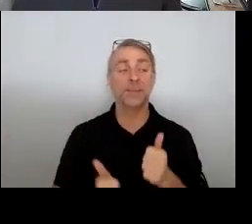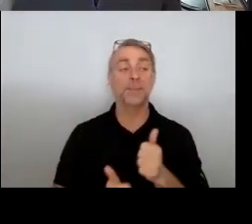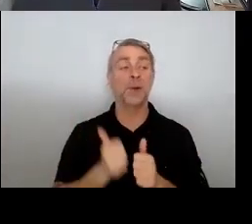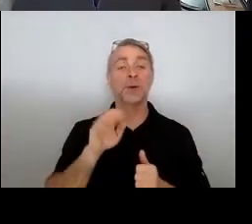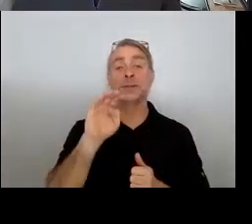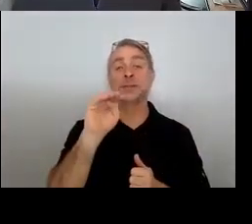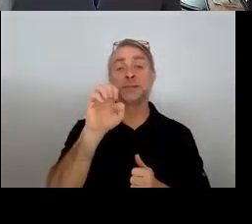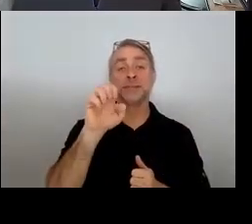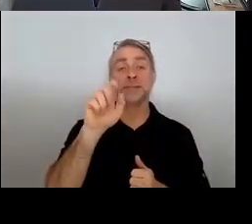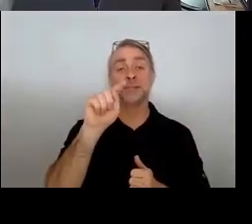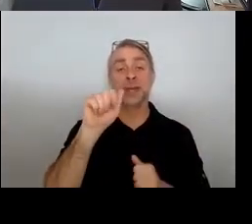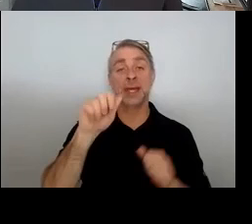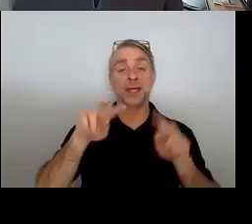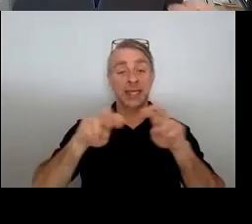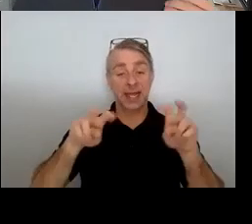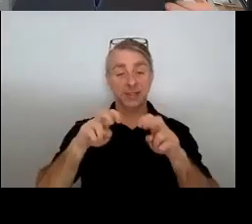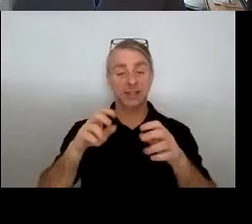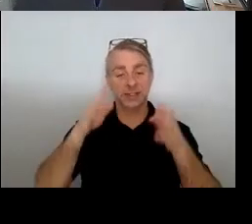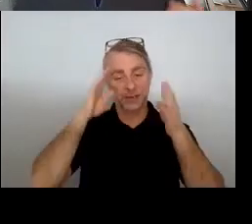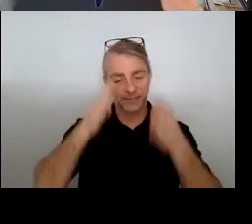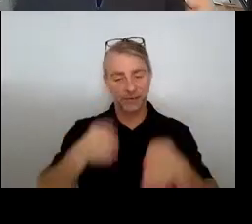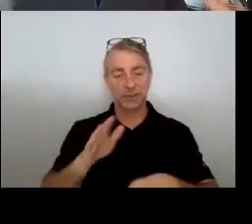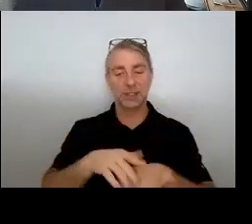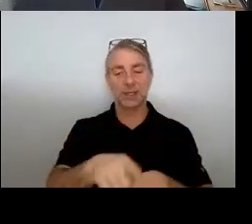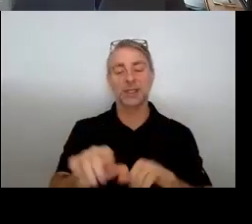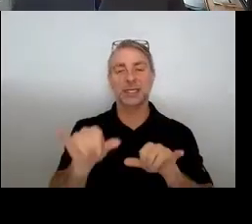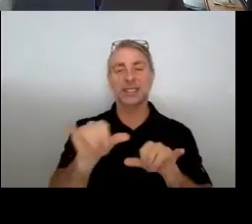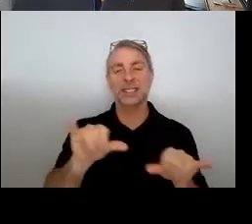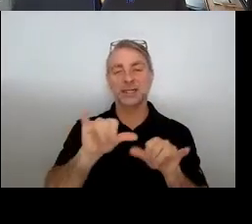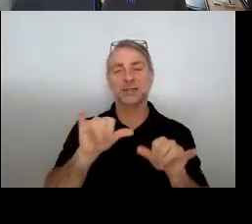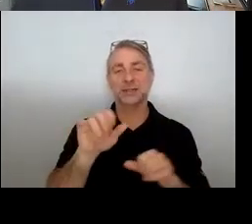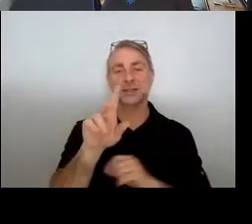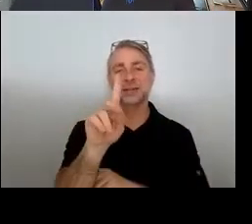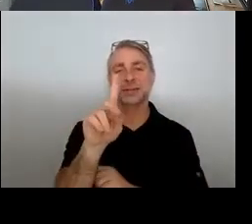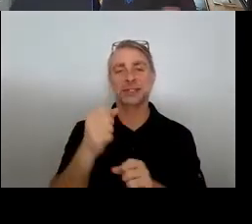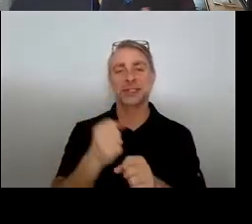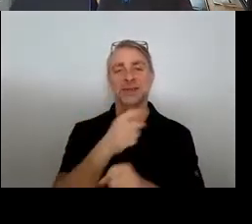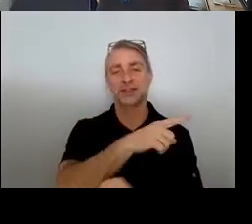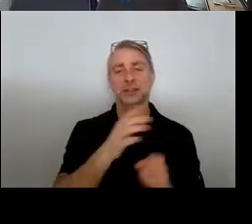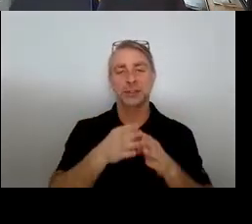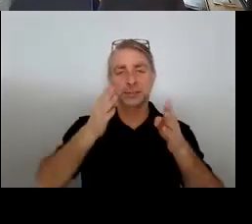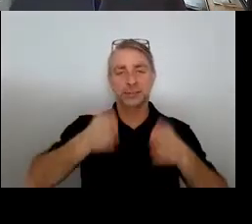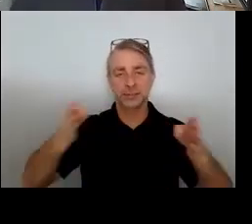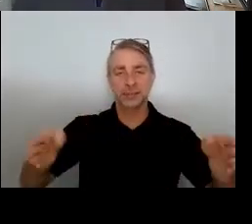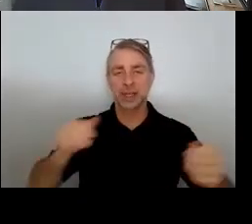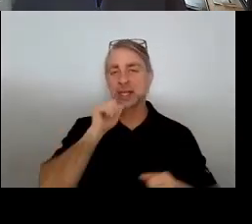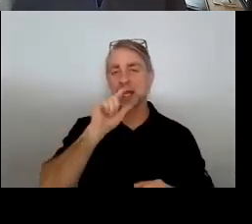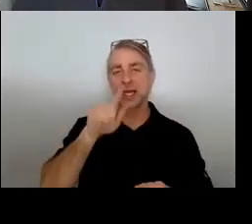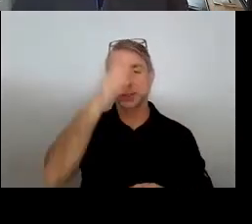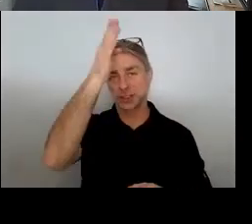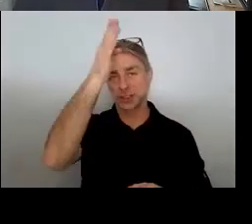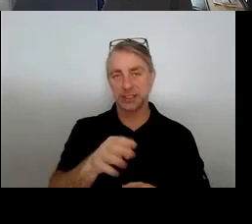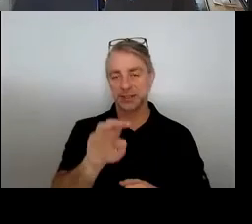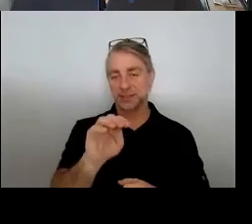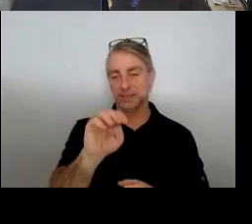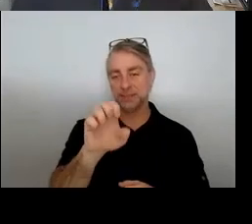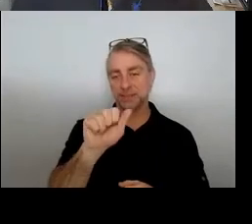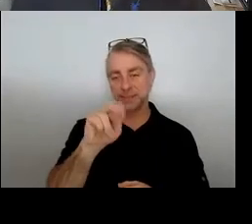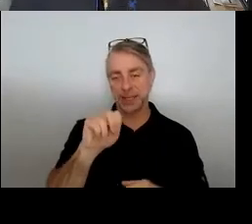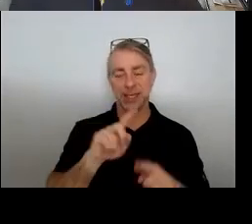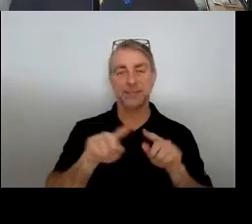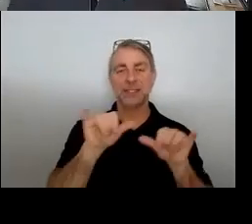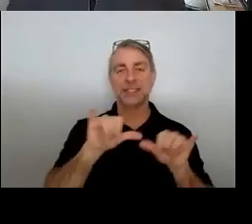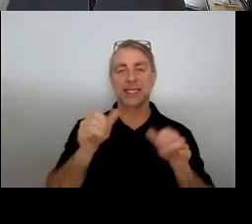in meta-analyses. It's not just in the means, but it's in the variation around the means and what explains that